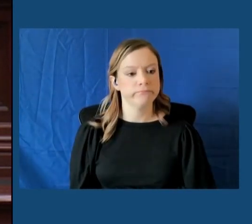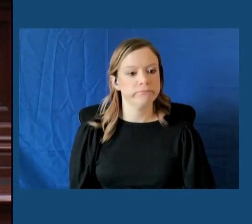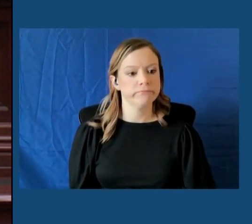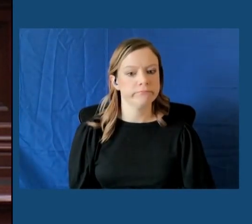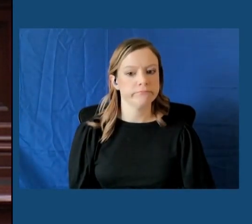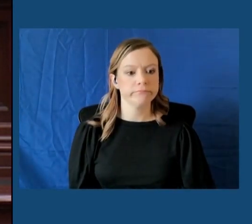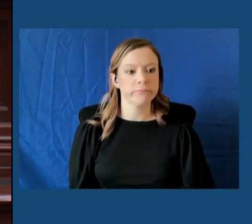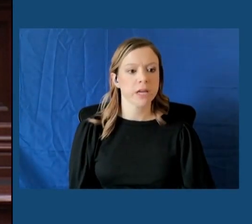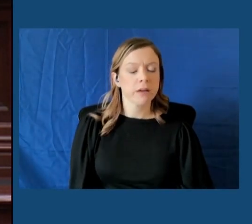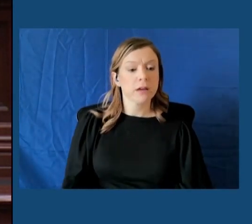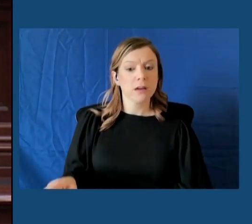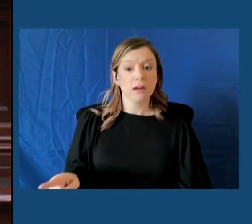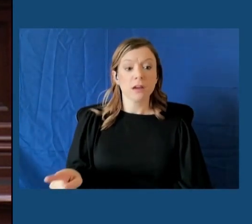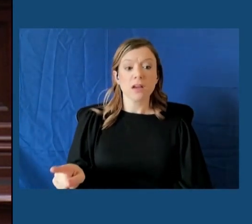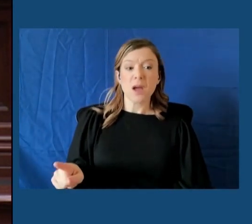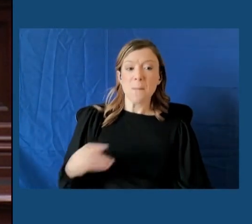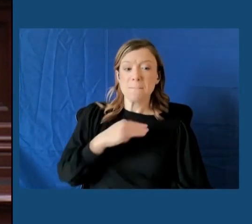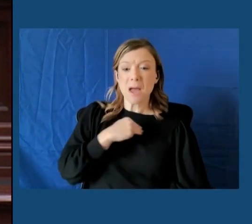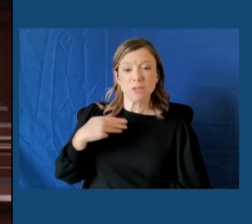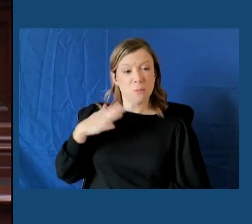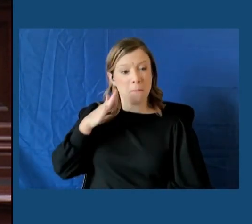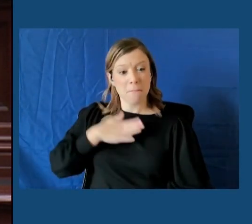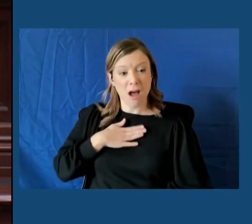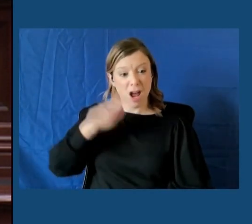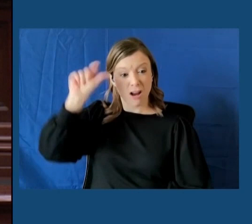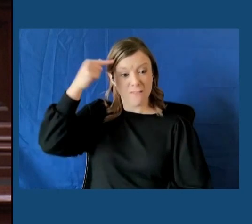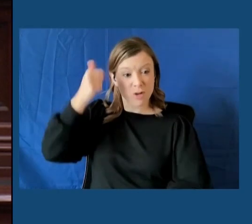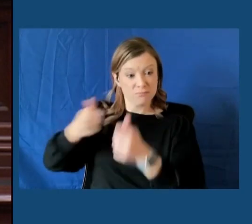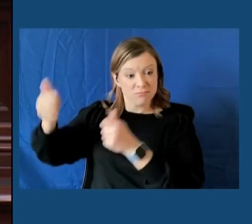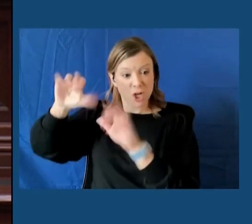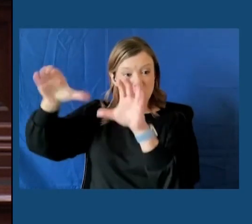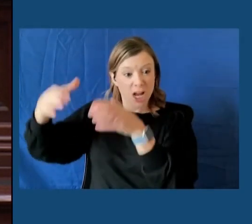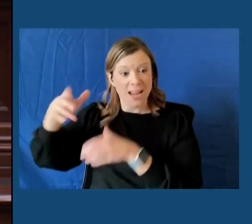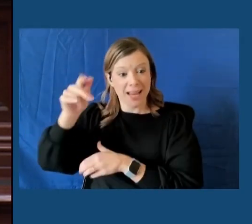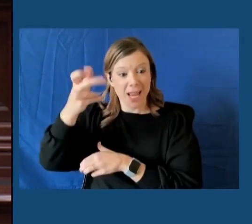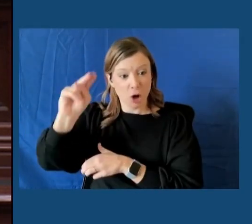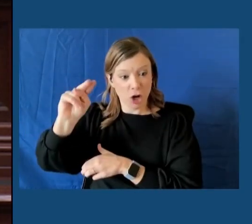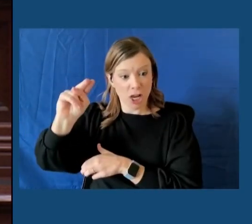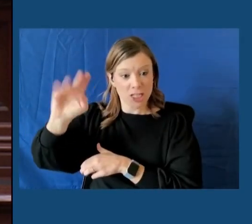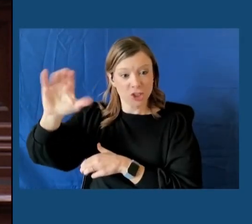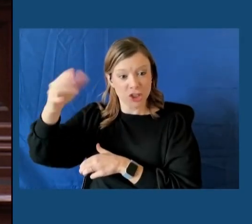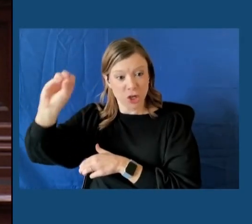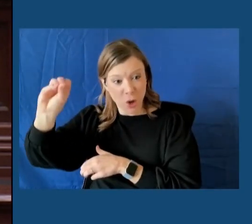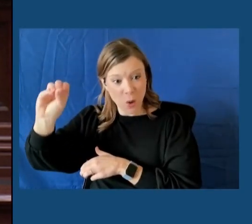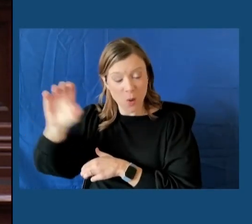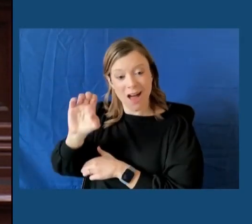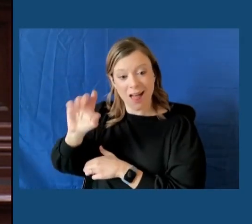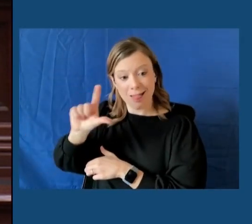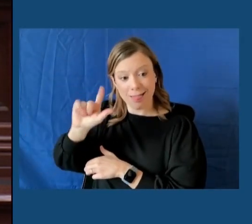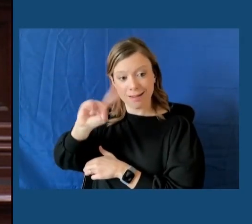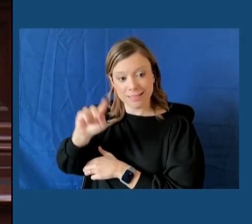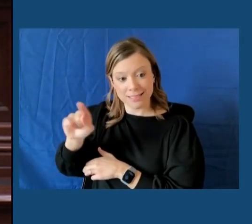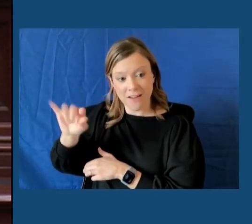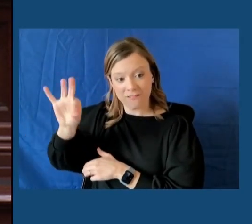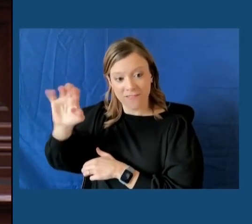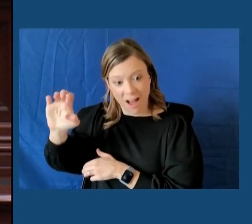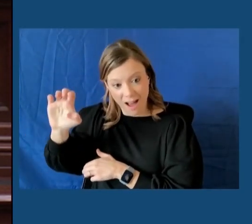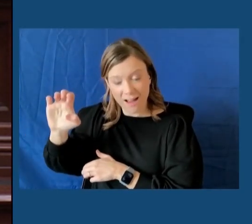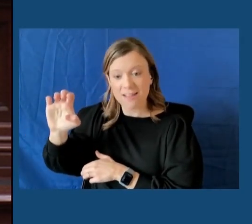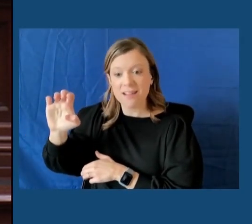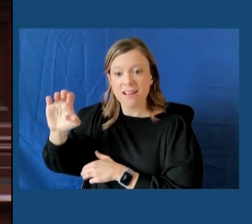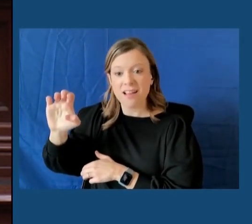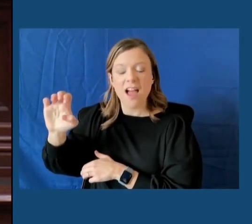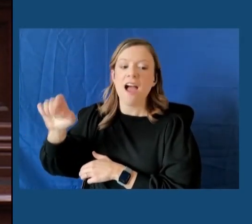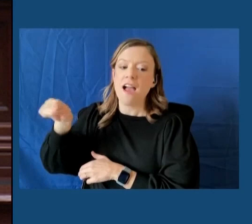Members of my cabinet, Secretary Karen Persichilli Keough and Counsel Liz Fine, and a special tribute to my